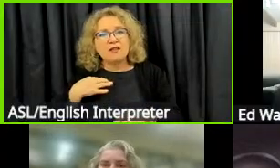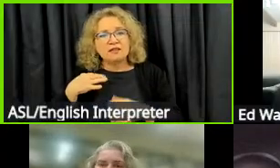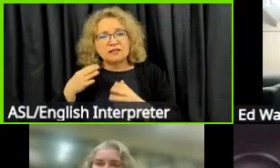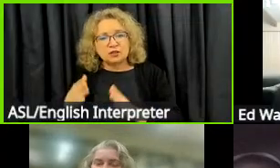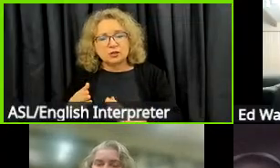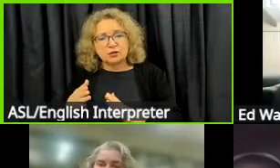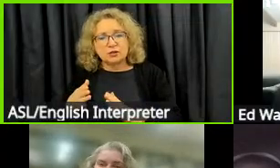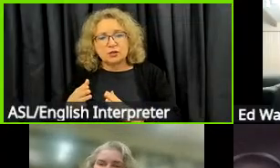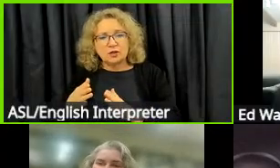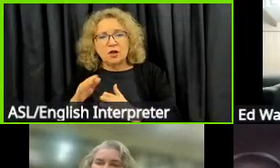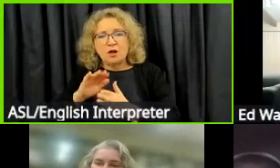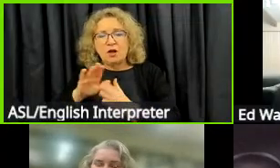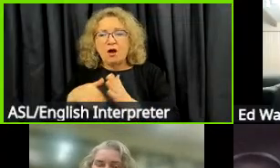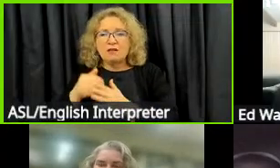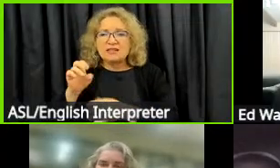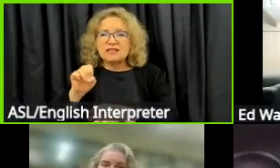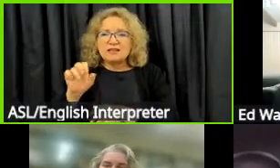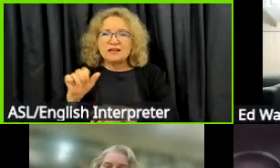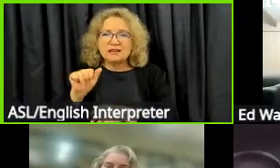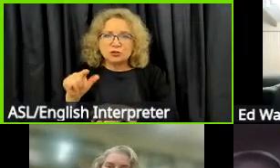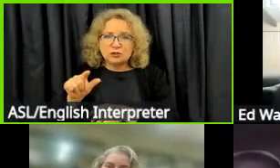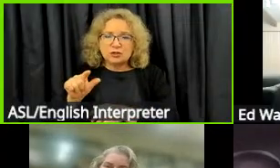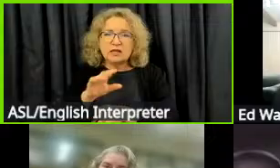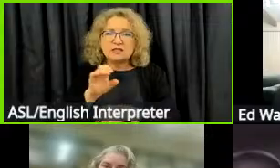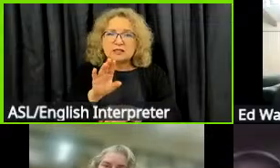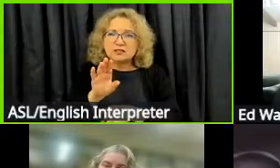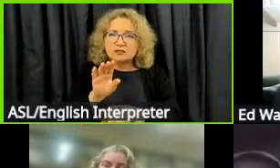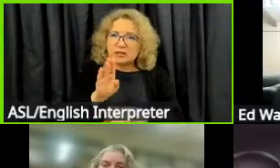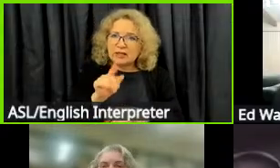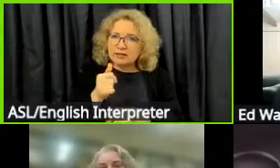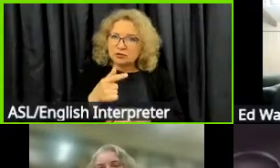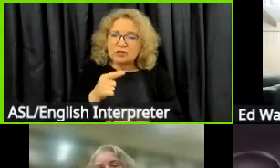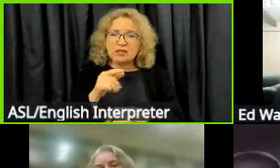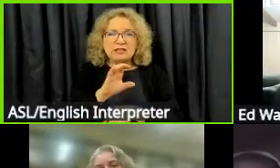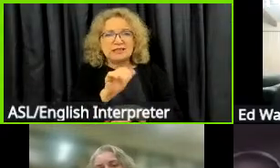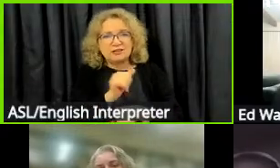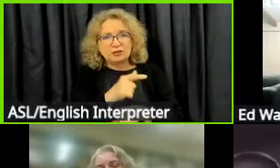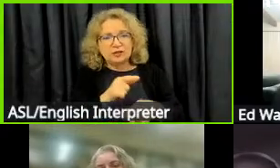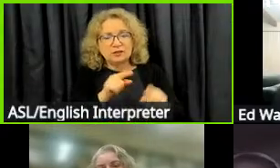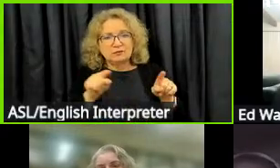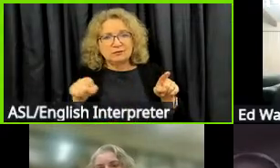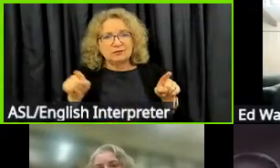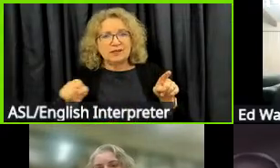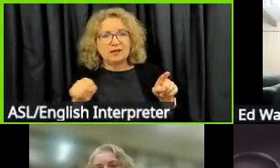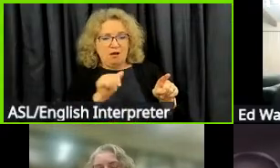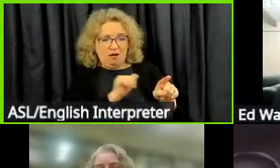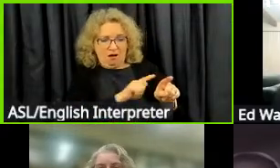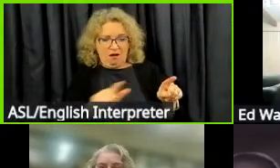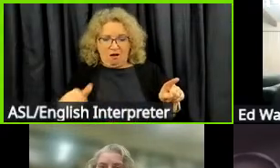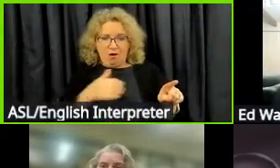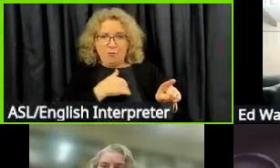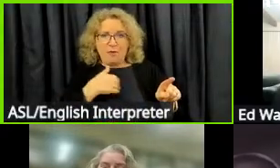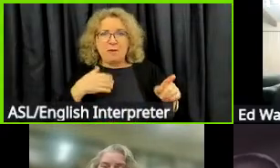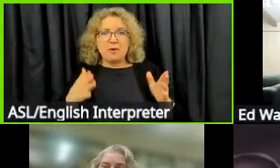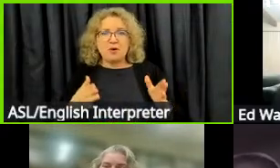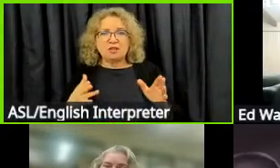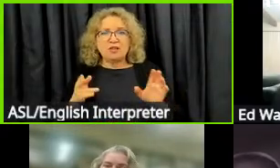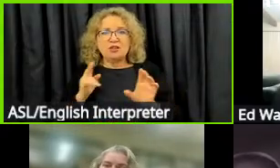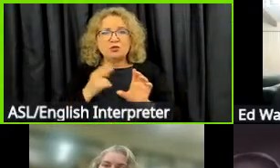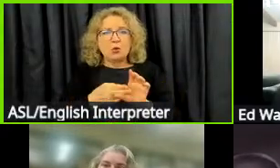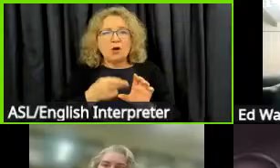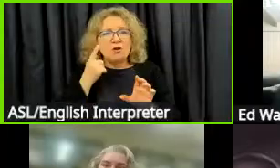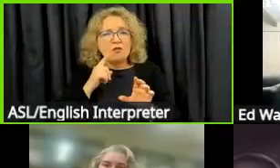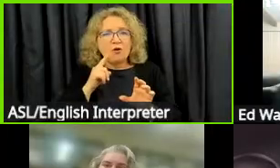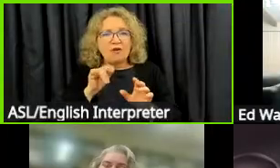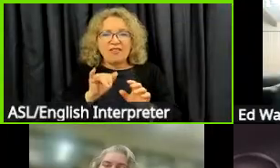our EAG, CVAG, CAG members for being along on this 5-year ride with